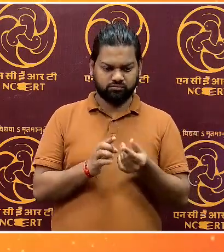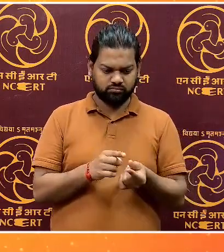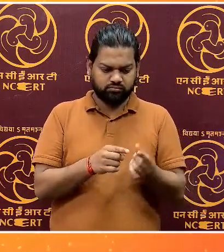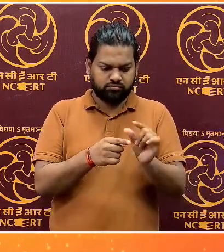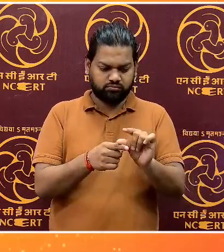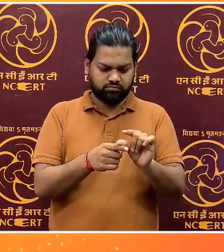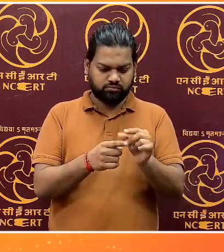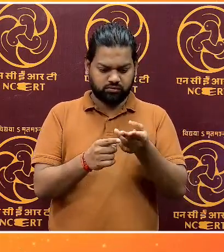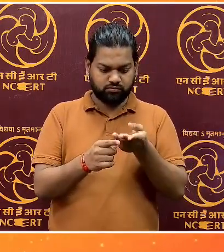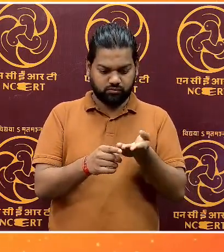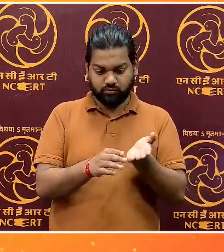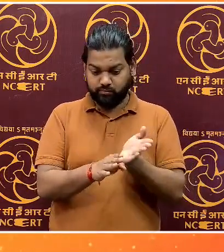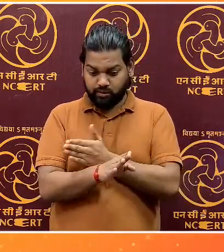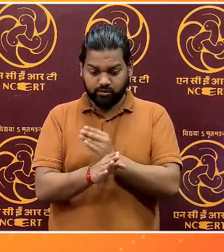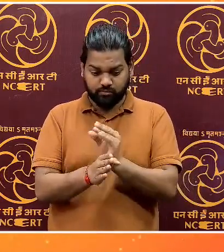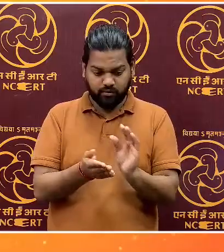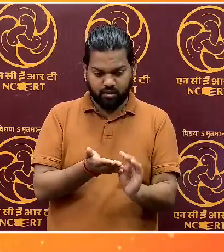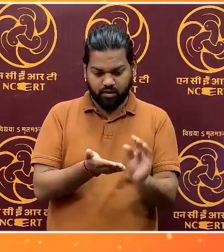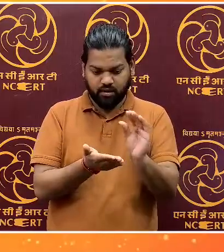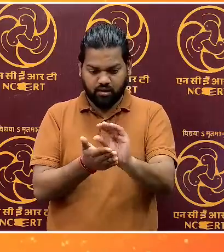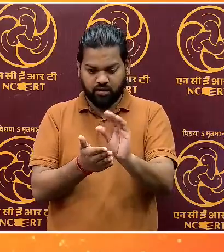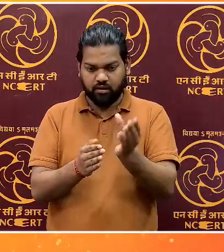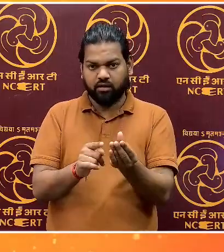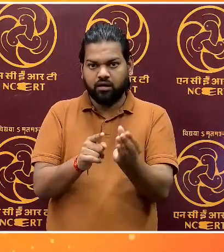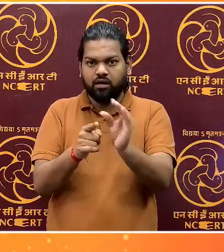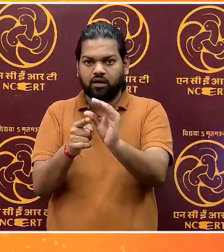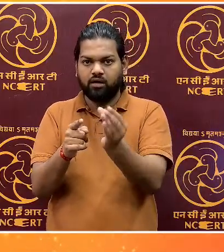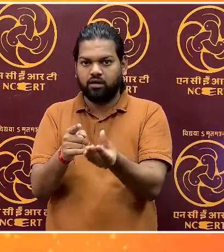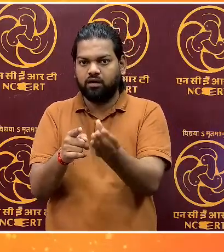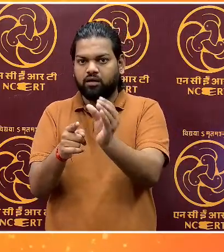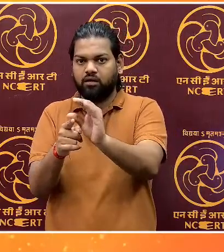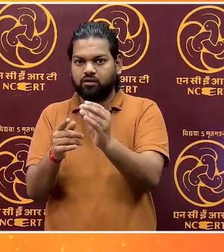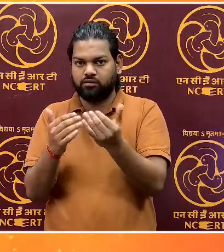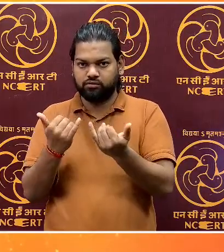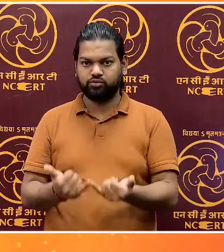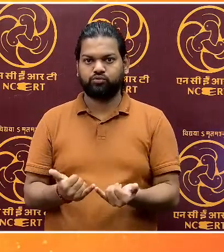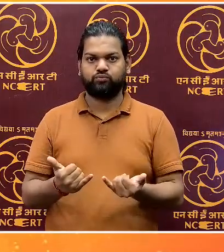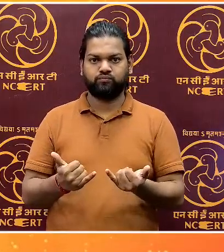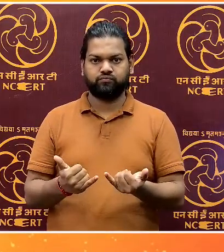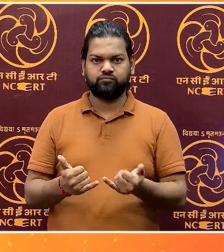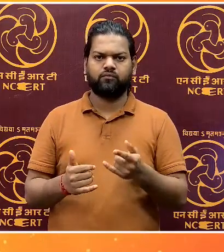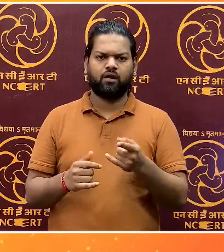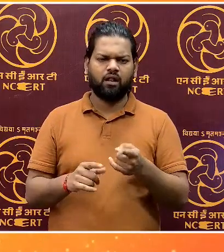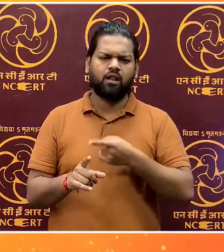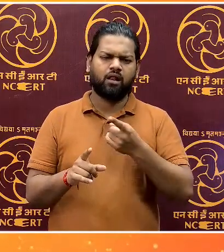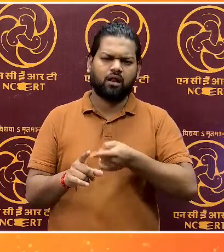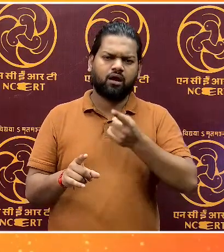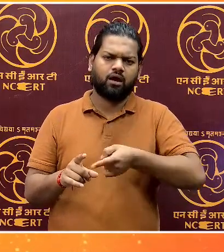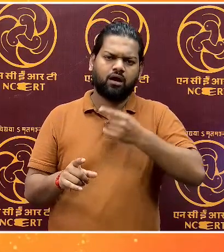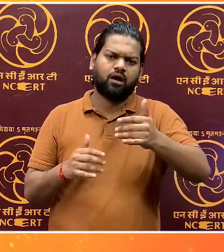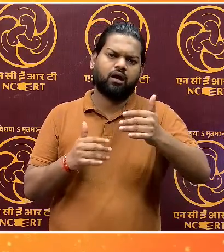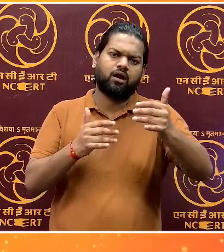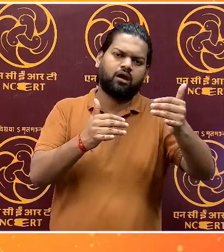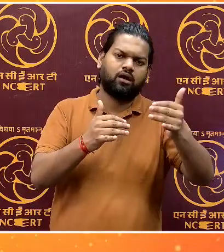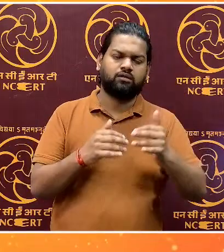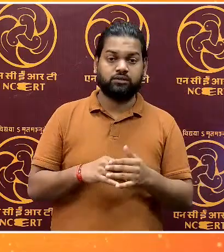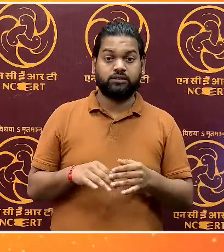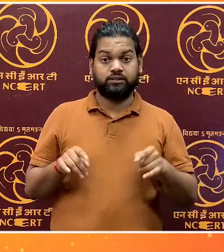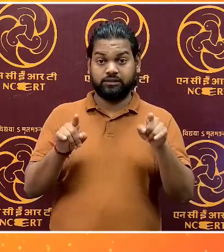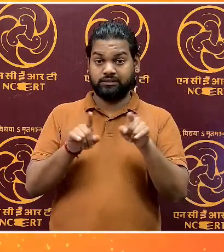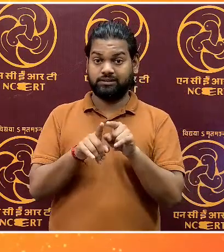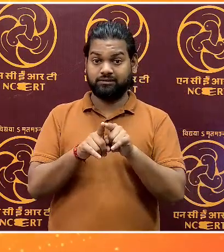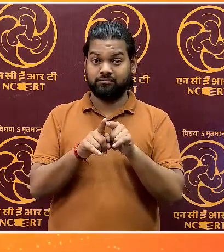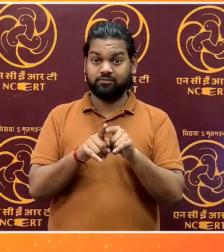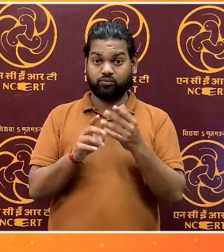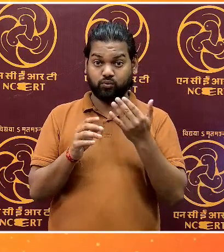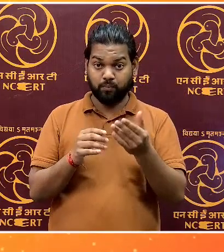are reinvesting the previous year interest rate on the current interest rate for the remaining time period. And this cumulative